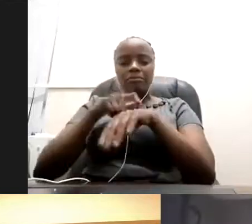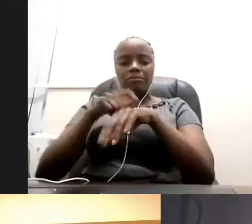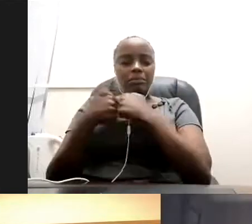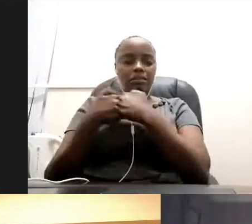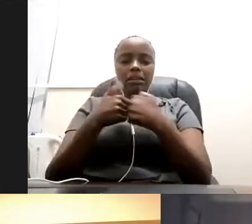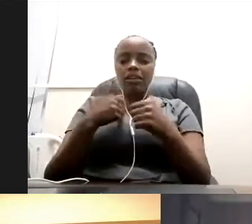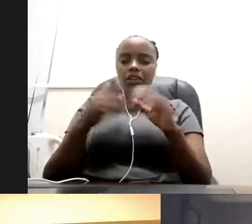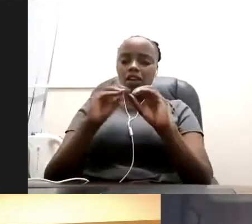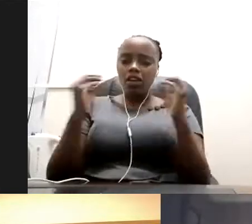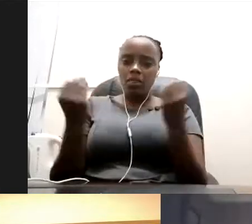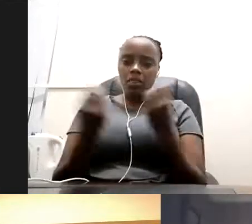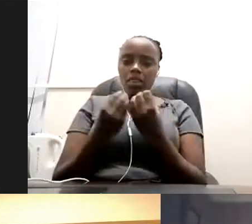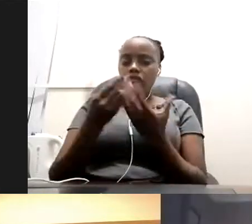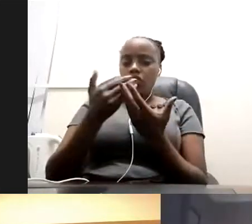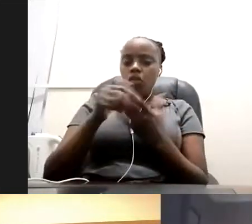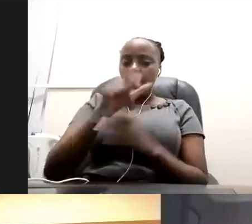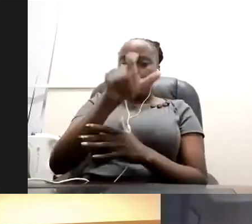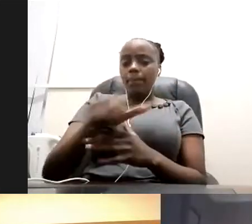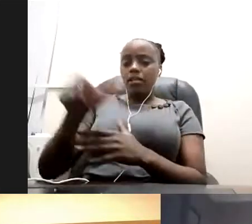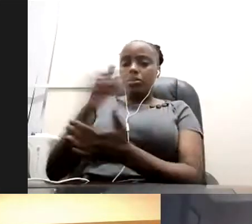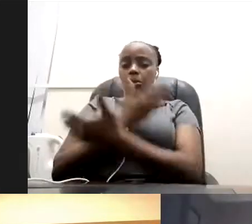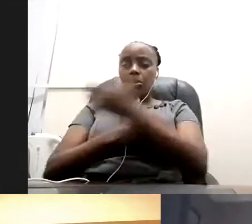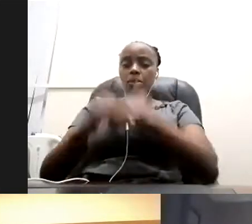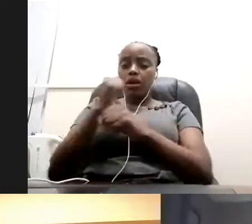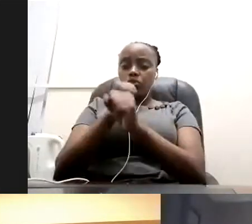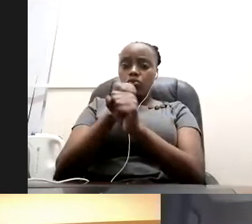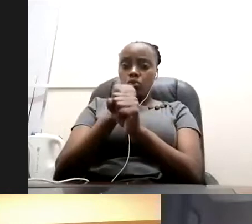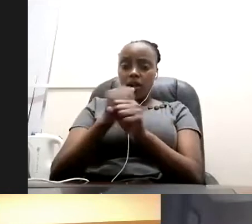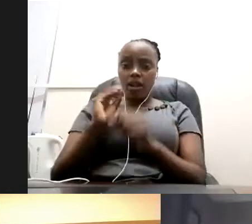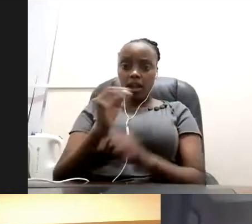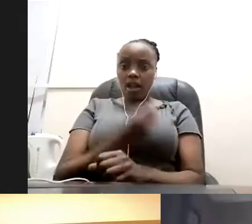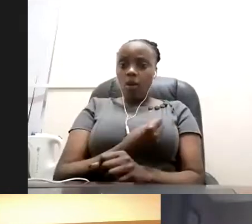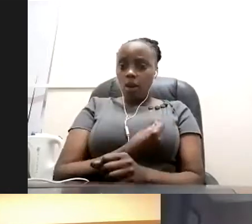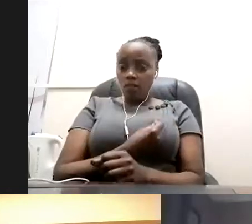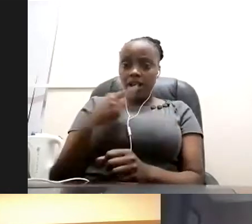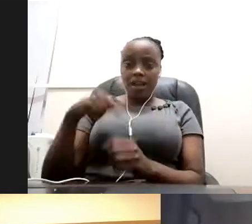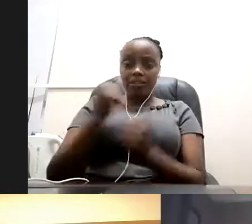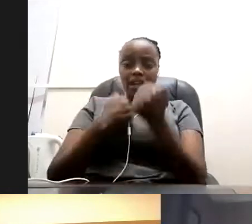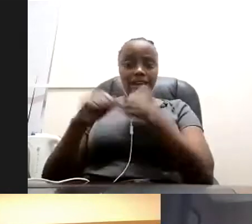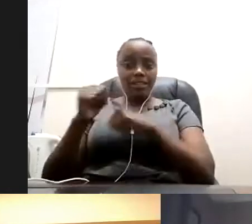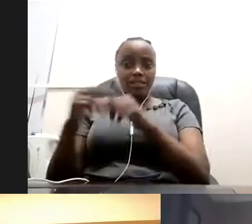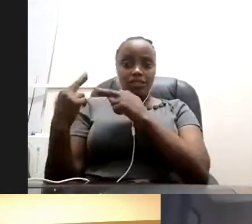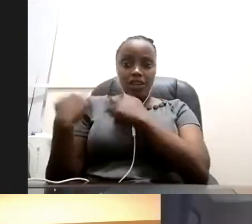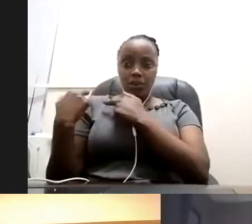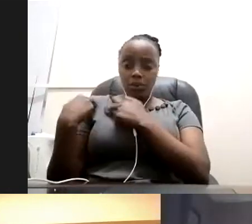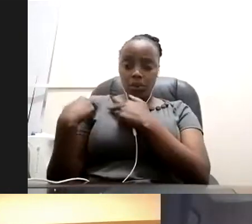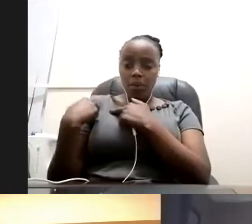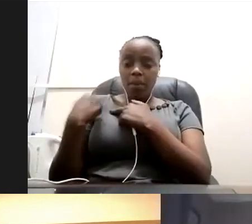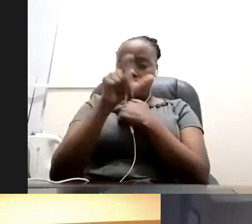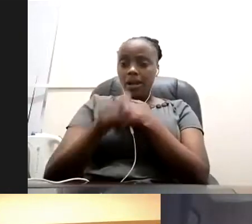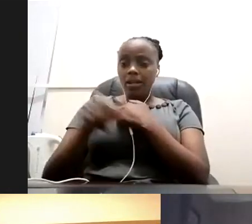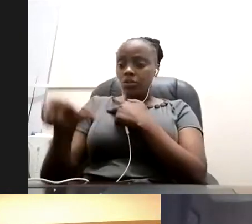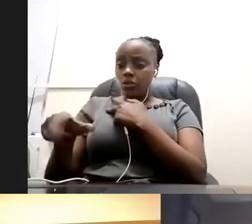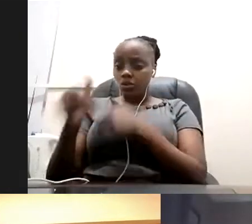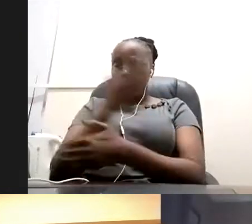of Persons with Disabilities, we need to continue doing our work. Without our active role, people with disabilities will continue